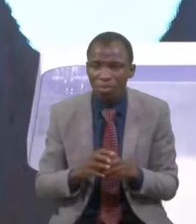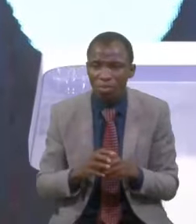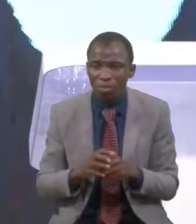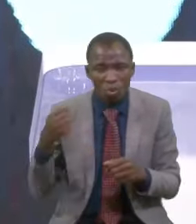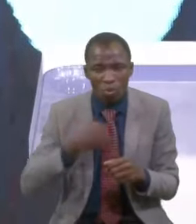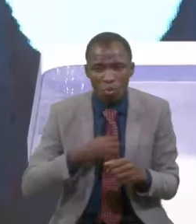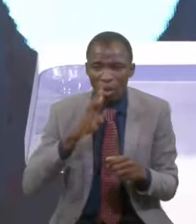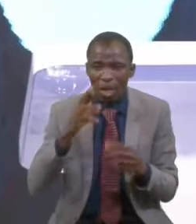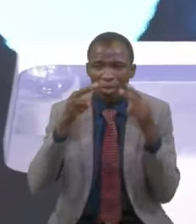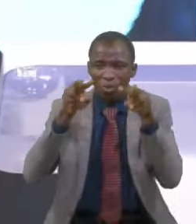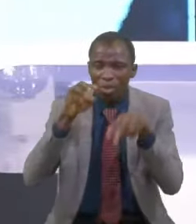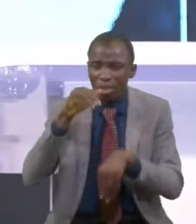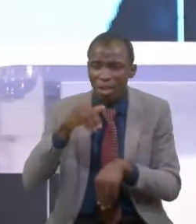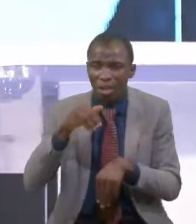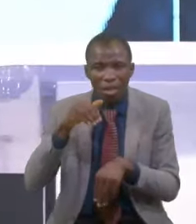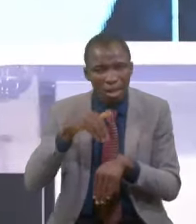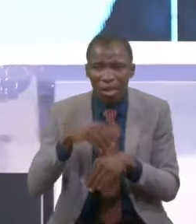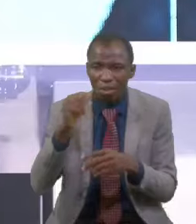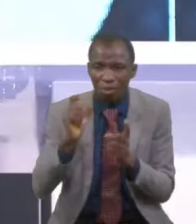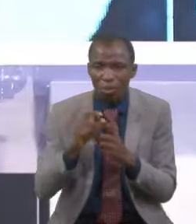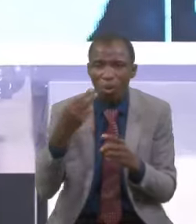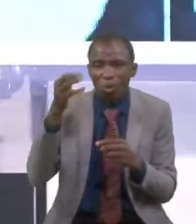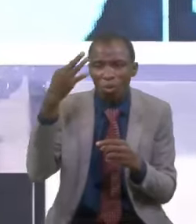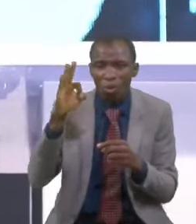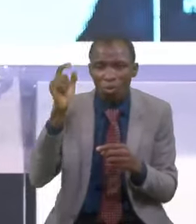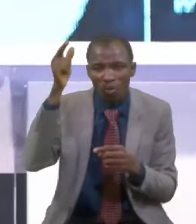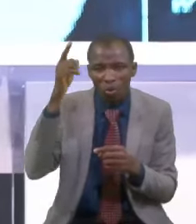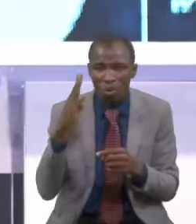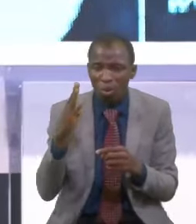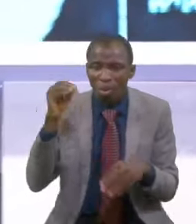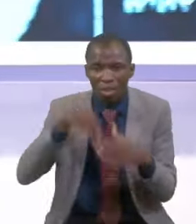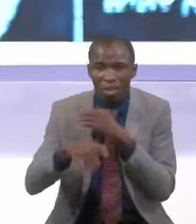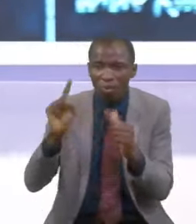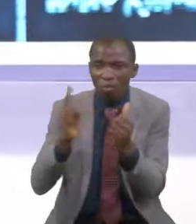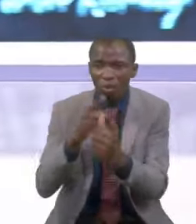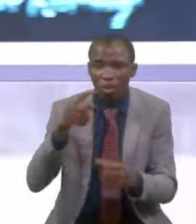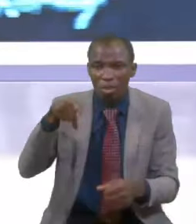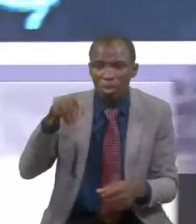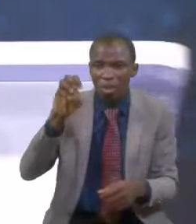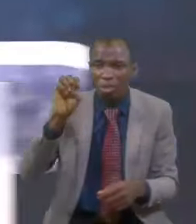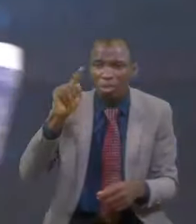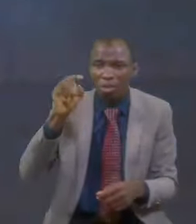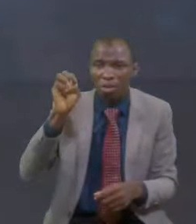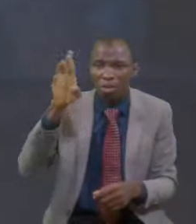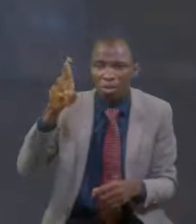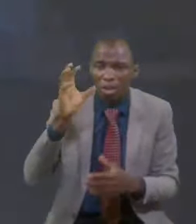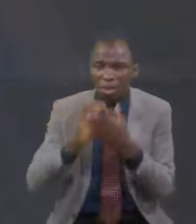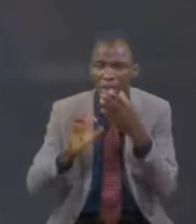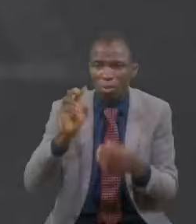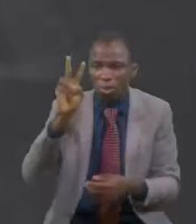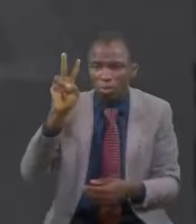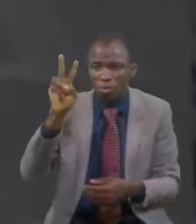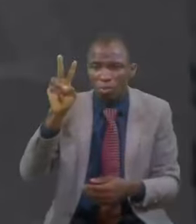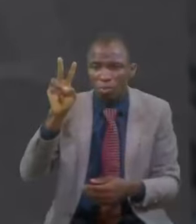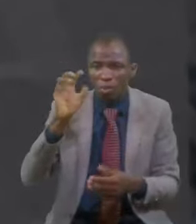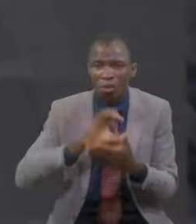at the word of God. It tells us in 1 Peter chapter 2, and I'm reading from verse 1.